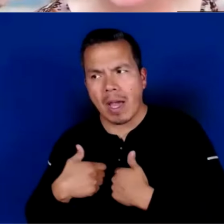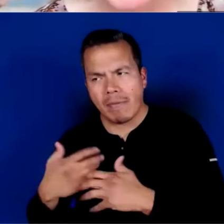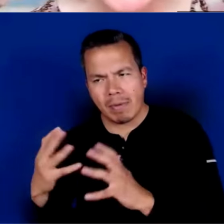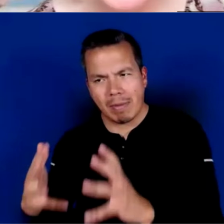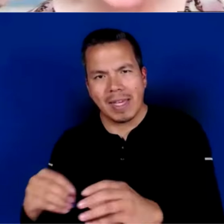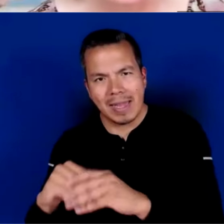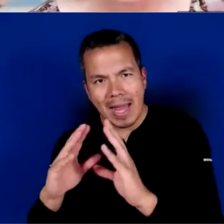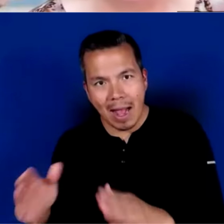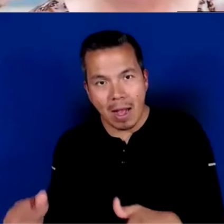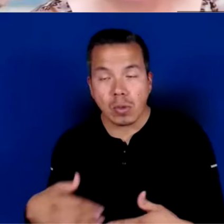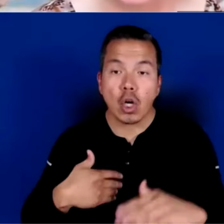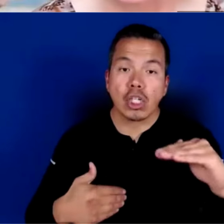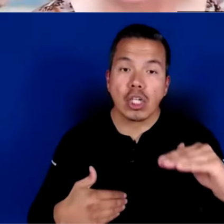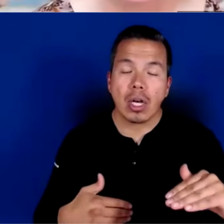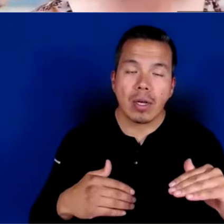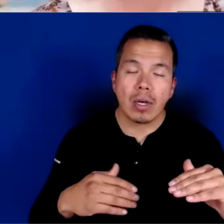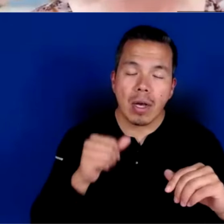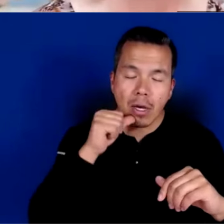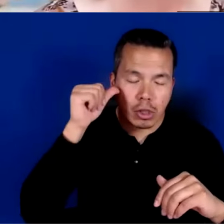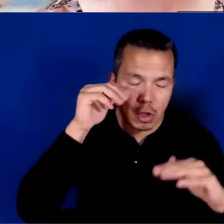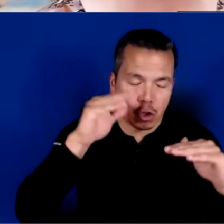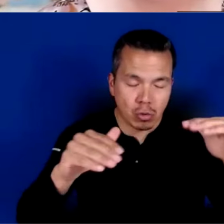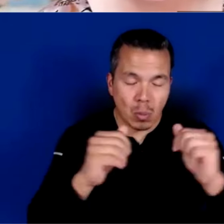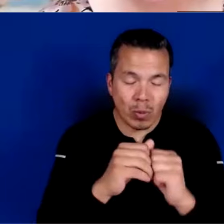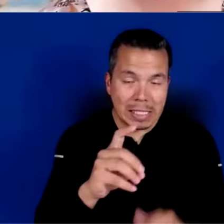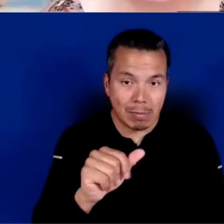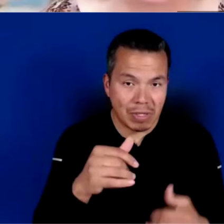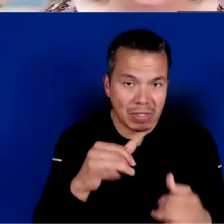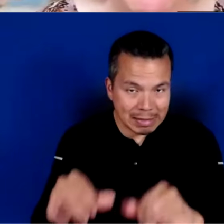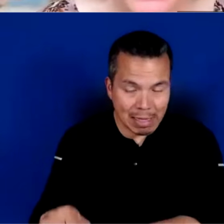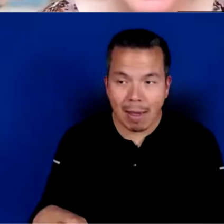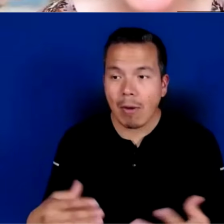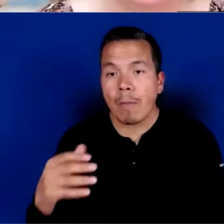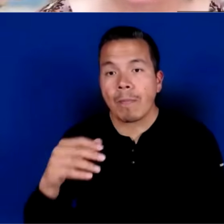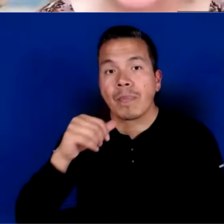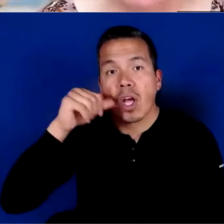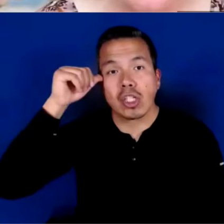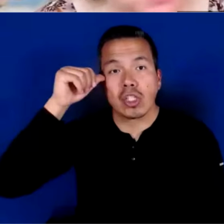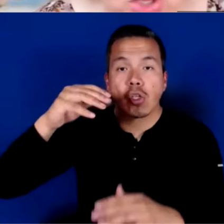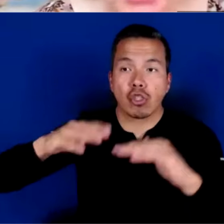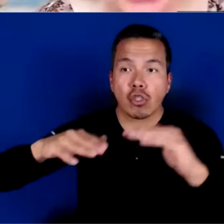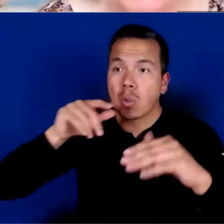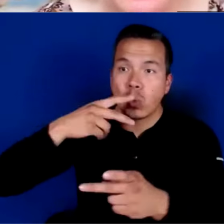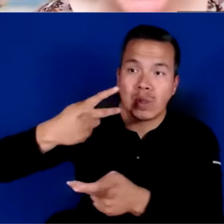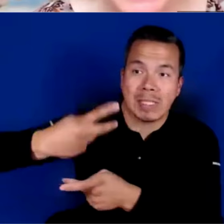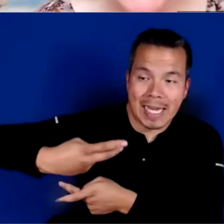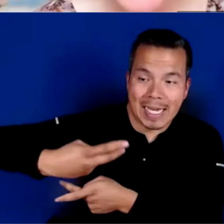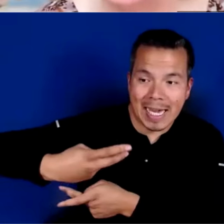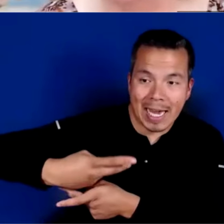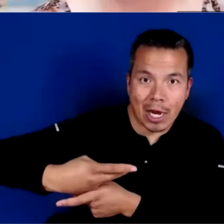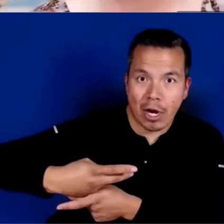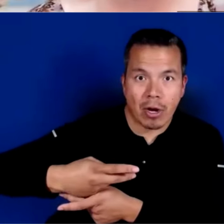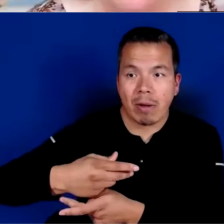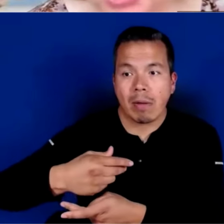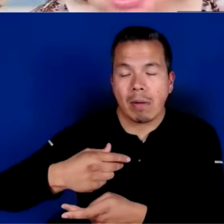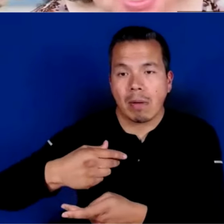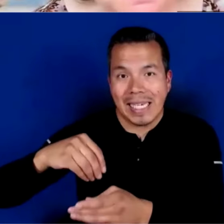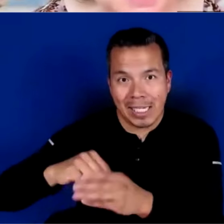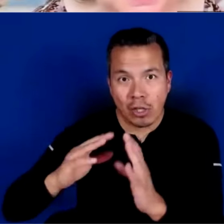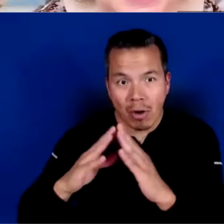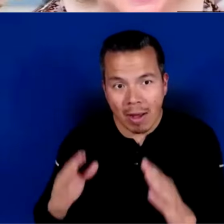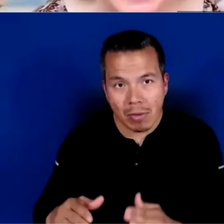with disabilities, they can usually stay. If you have adult children who took care of you and kept you out of a long-term care facility,